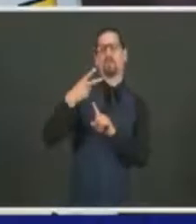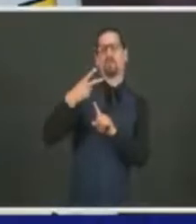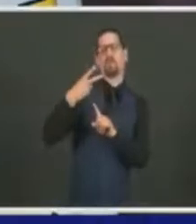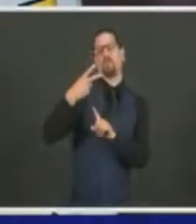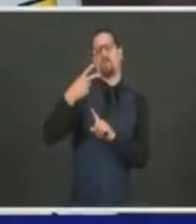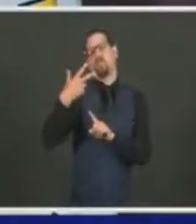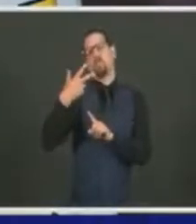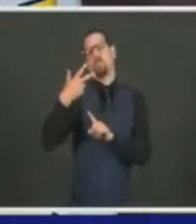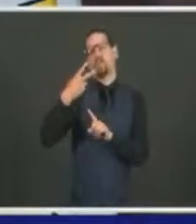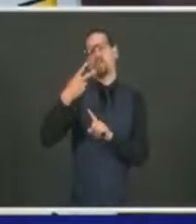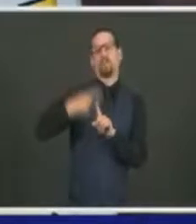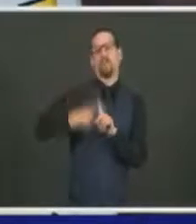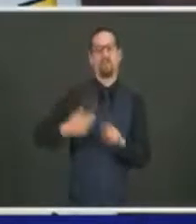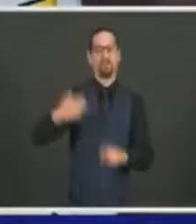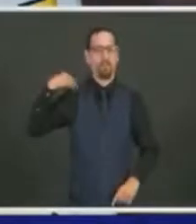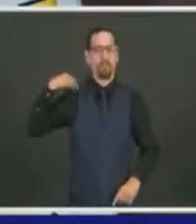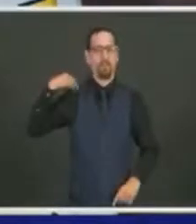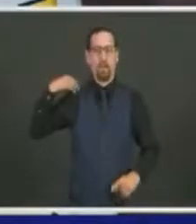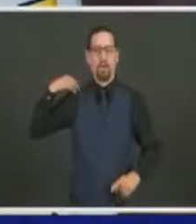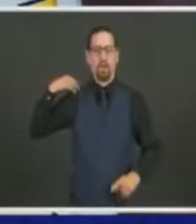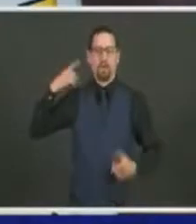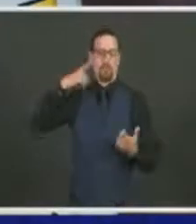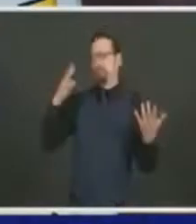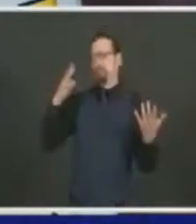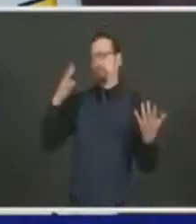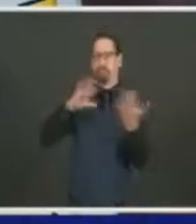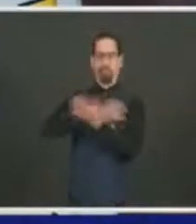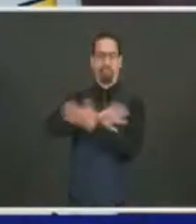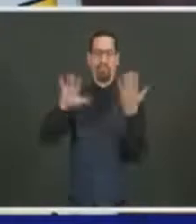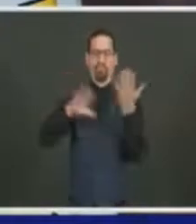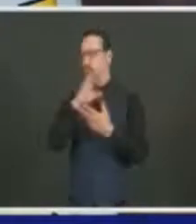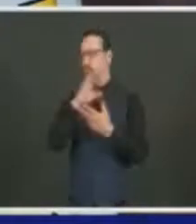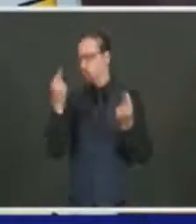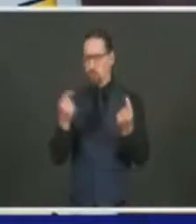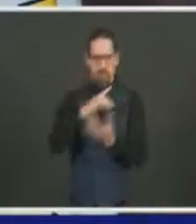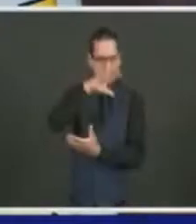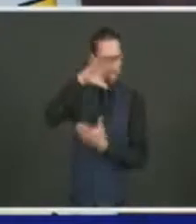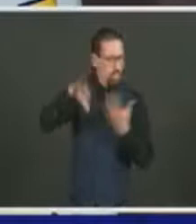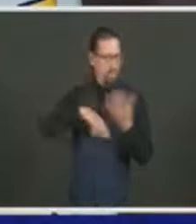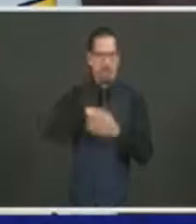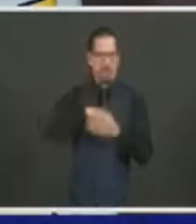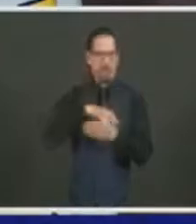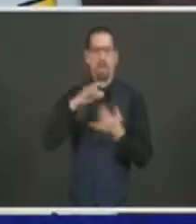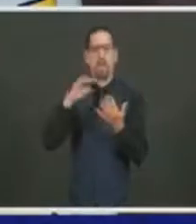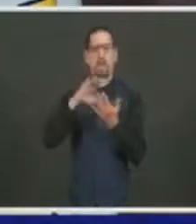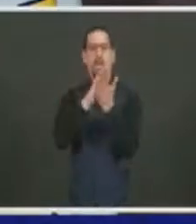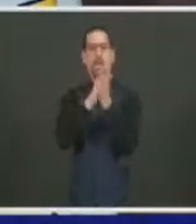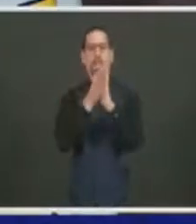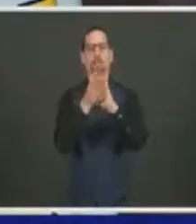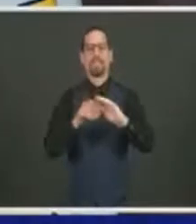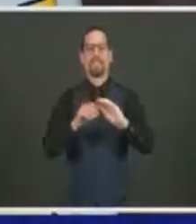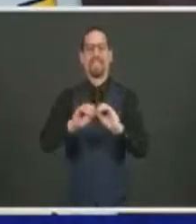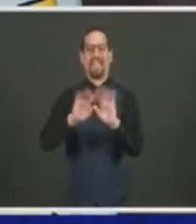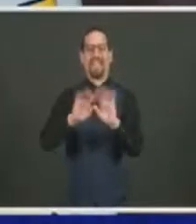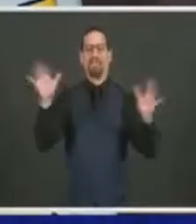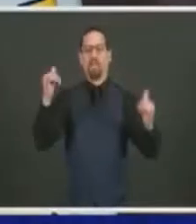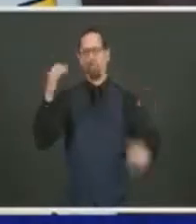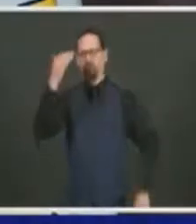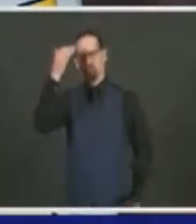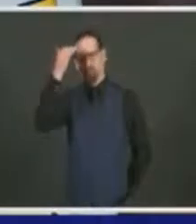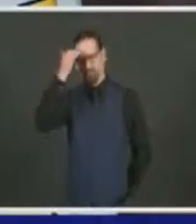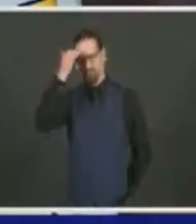social distancing and mask wearing really works. I believe the doctor is going to talk about this, but I think we can say